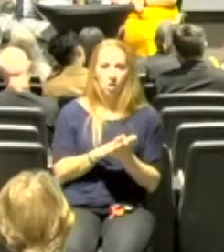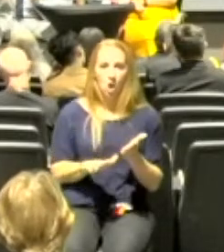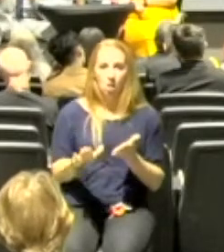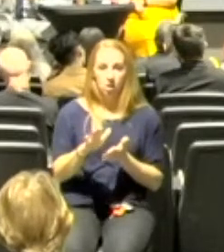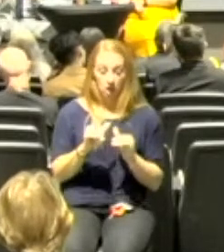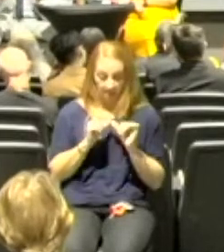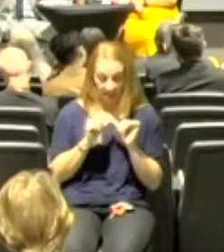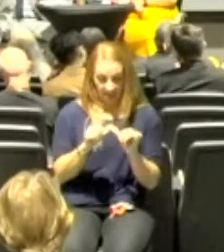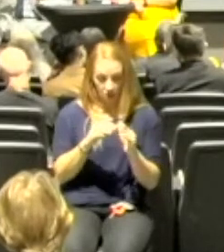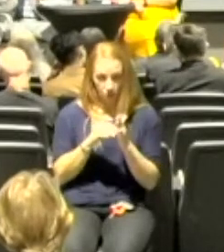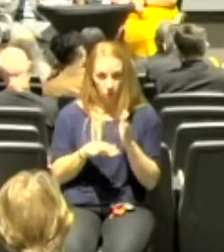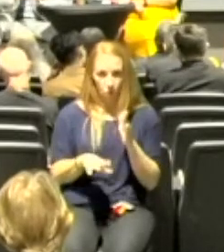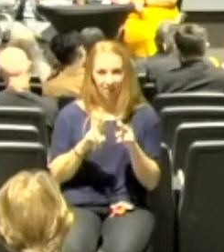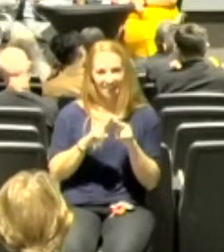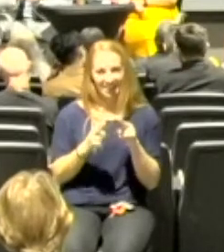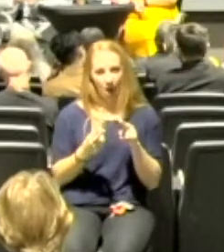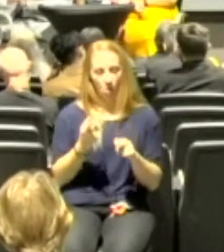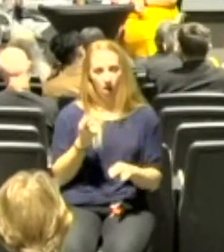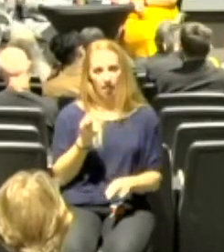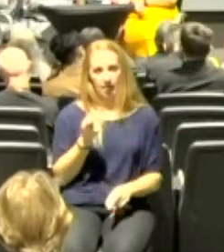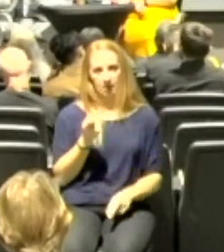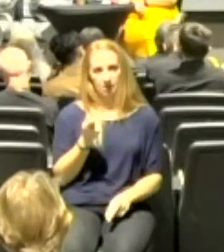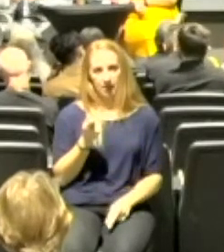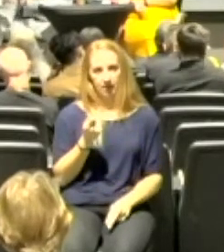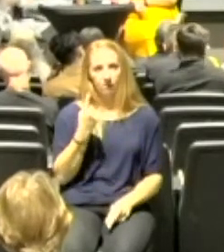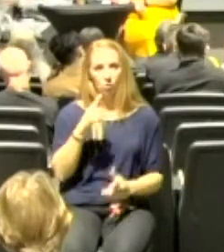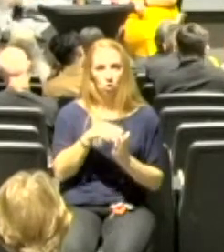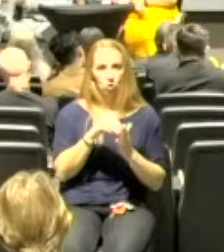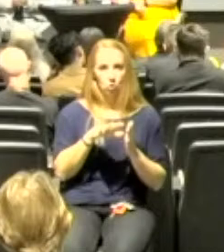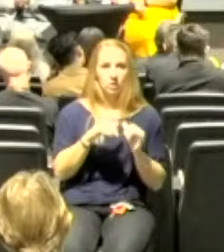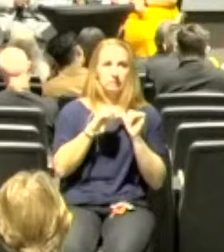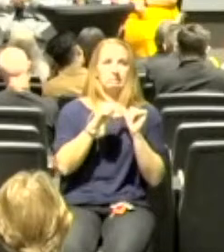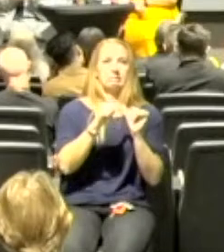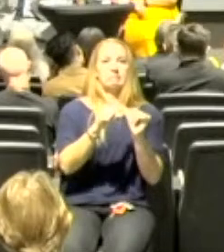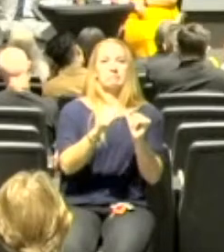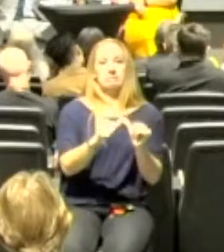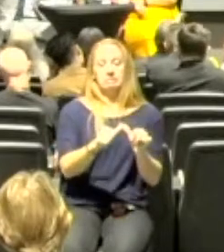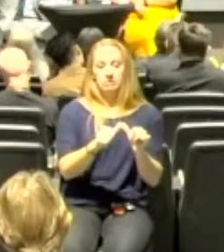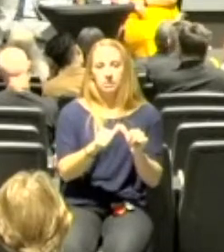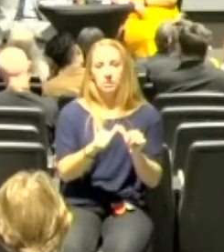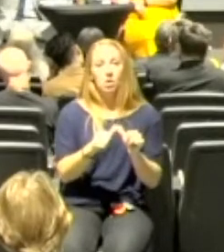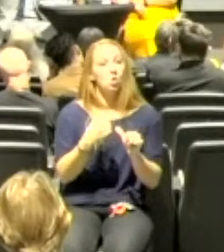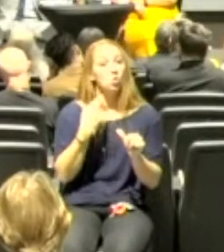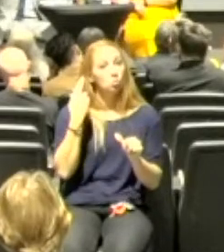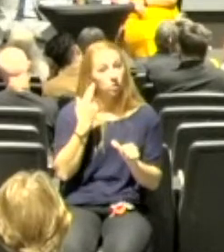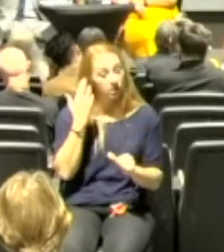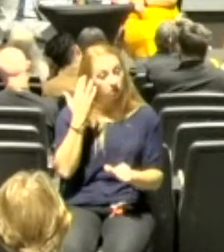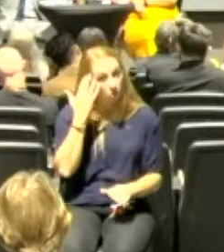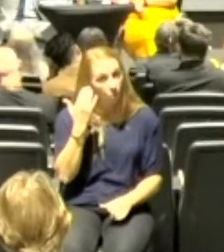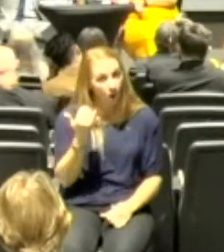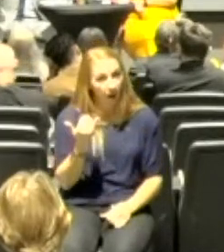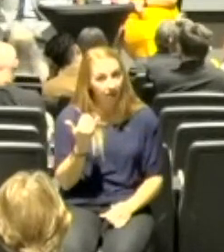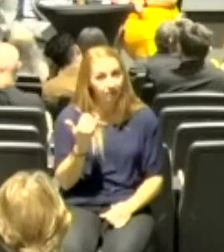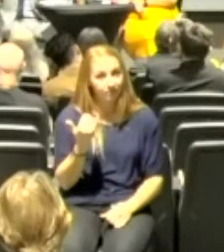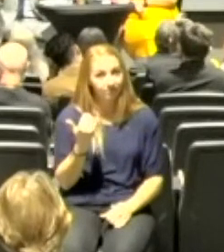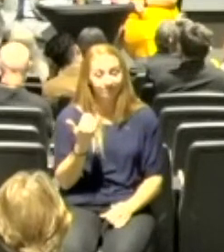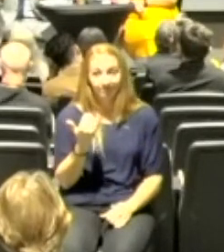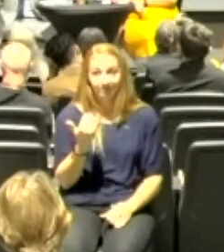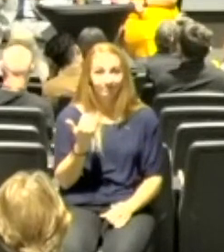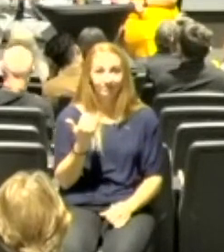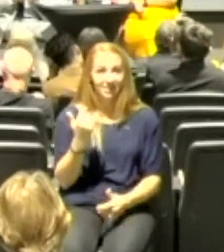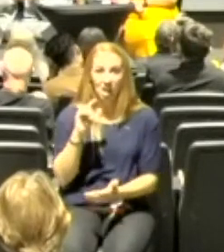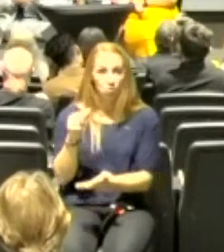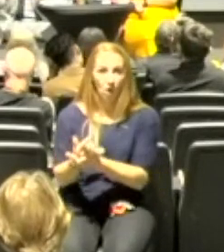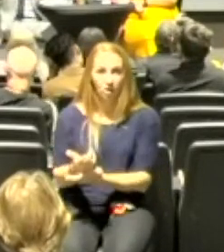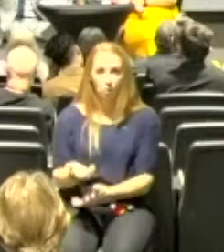students, we're down a little bit in terms of students persisting from one semester to the next. Part of that is actually just due to we keep